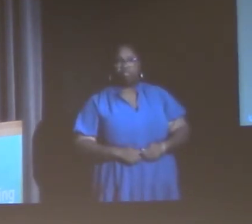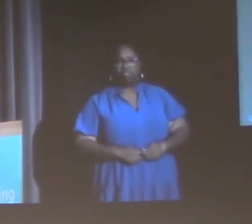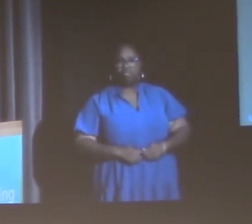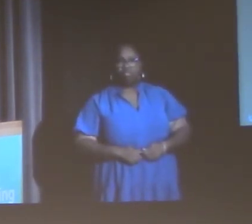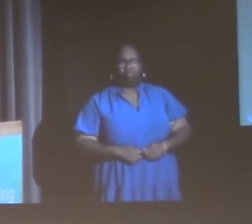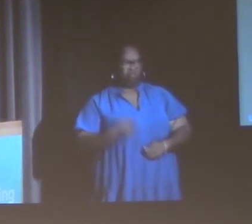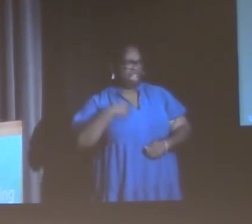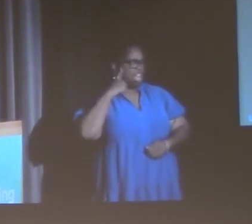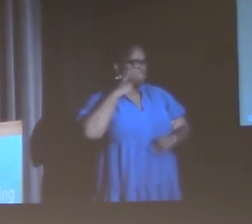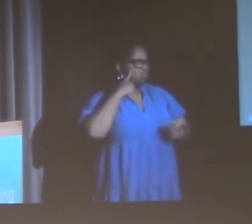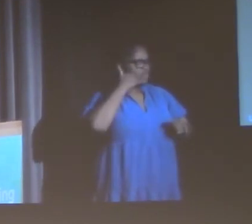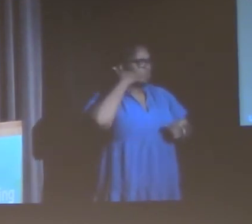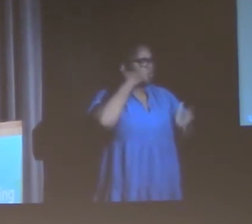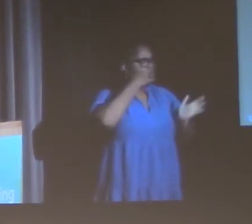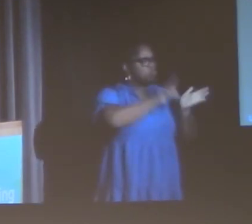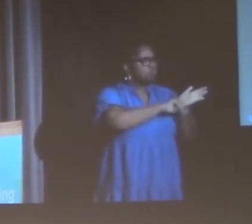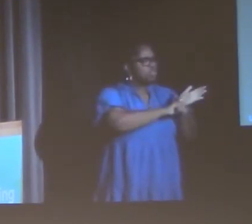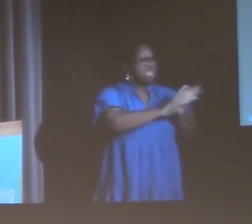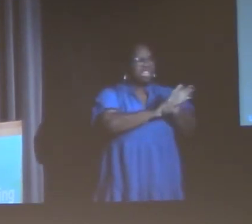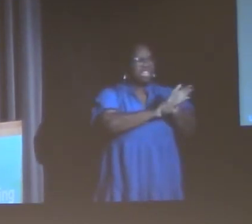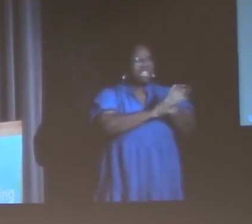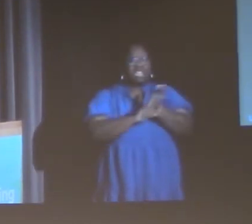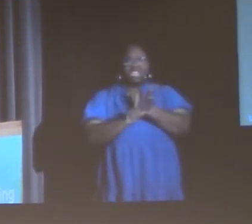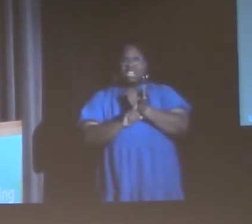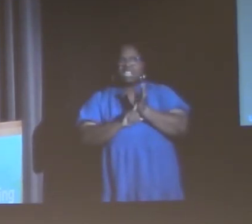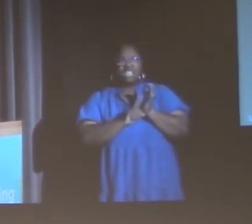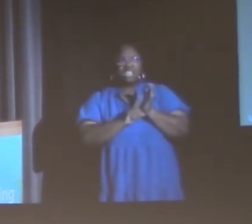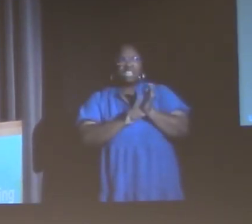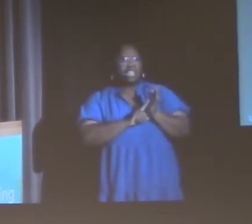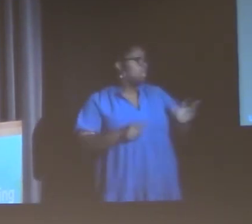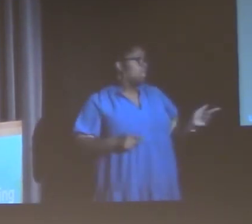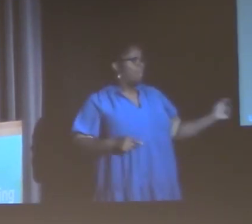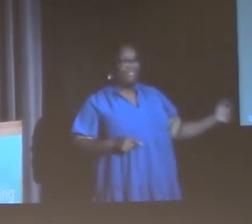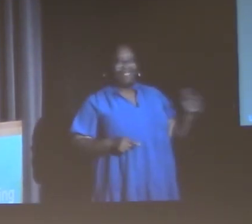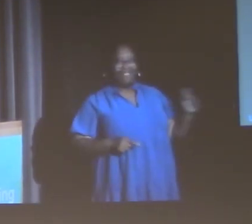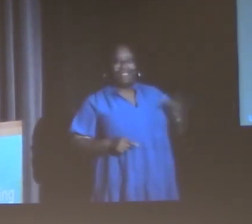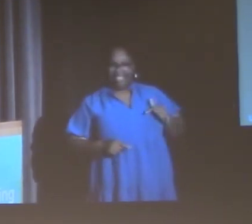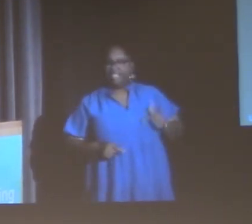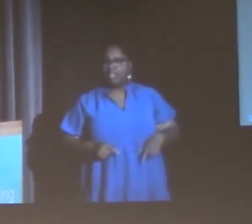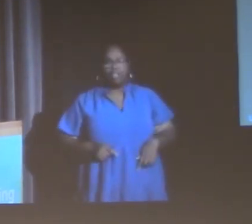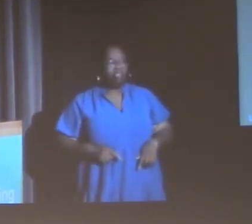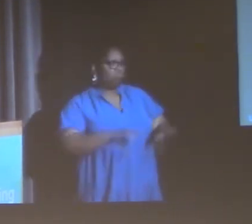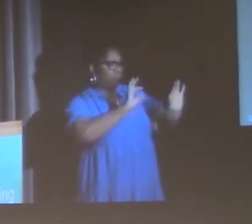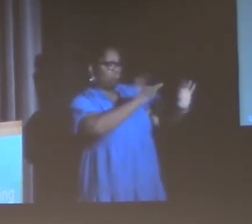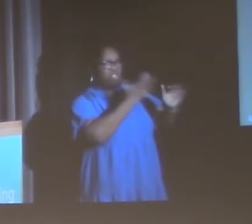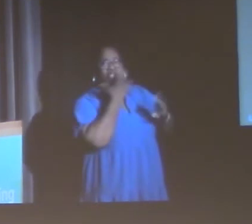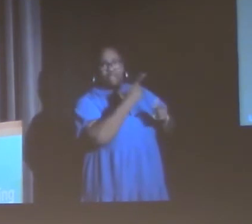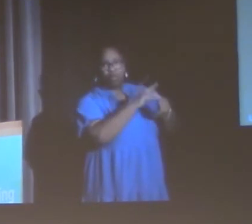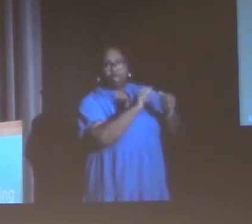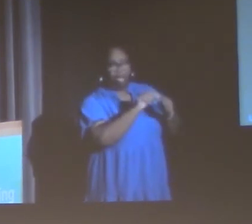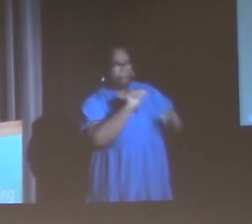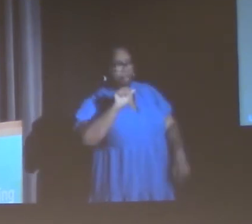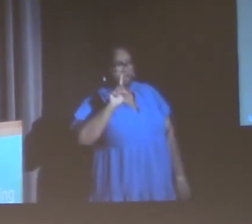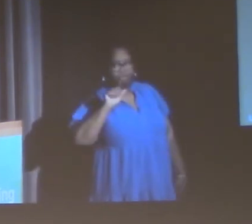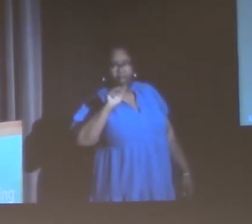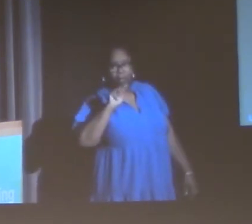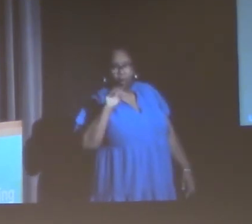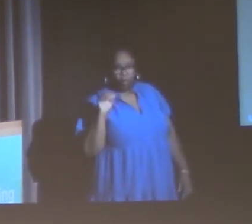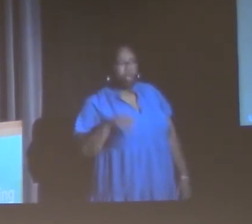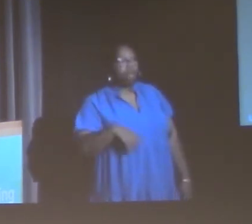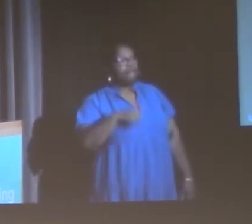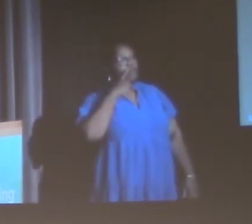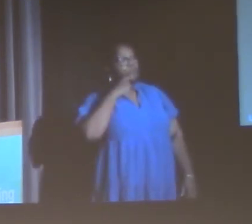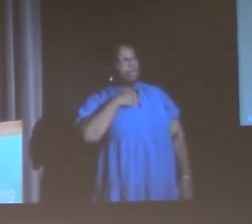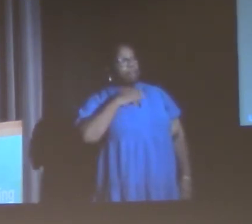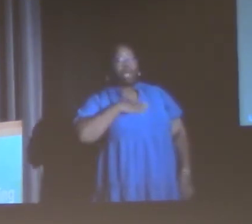ringing. And just to jump in on that, thank you, Adamu, for your comment. And for me, like I respond to that from